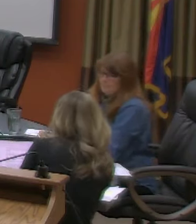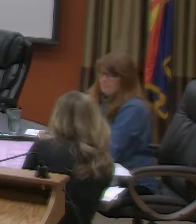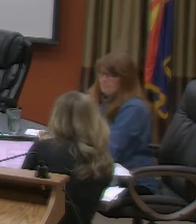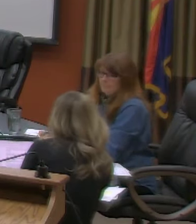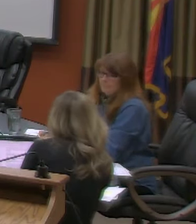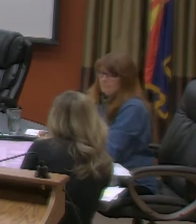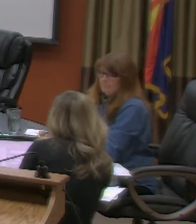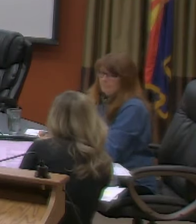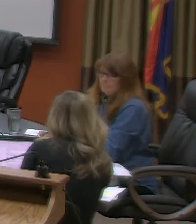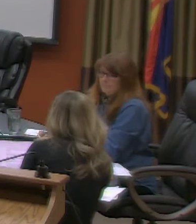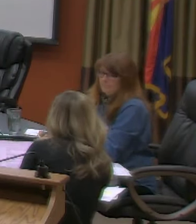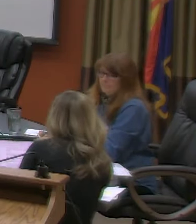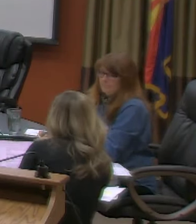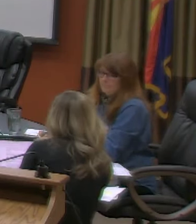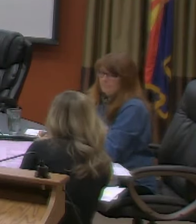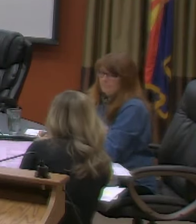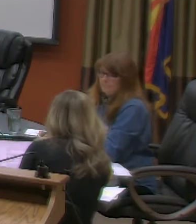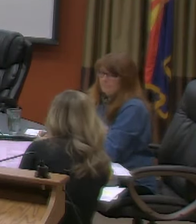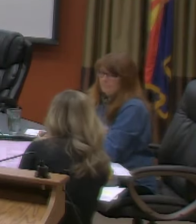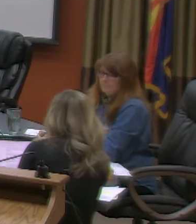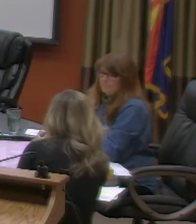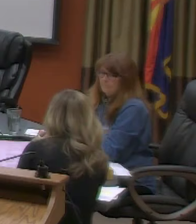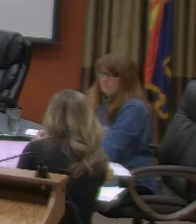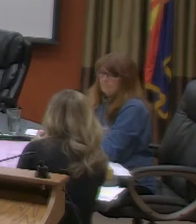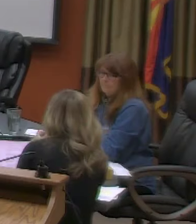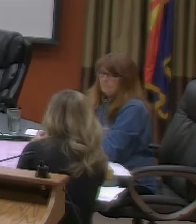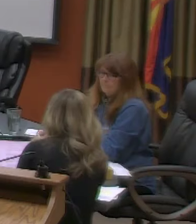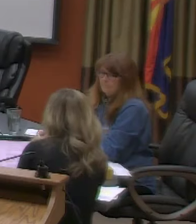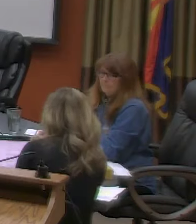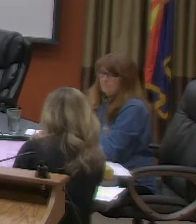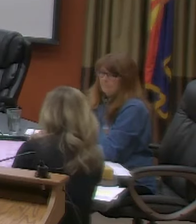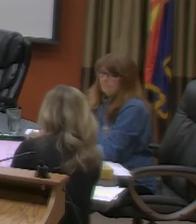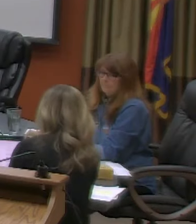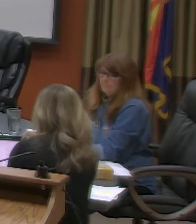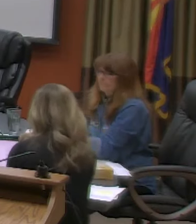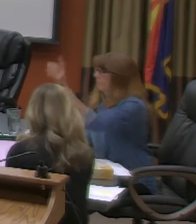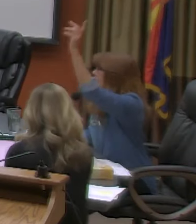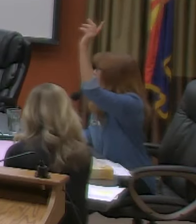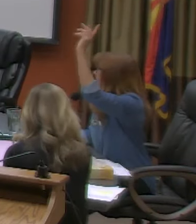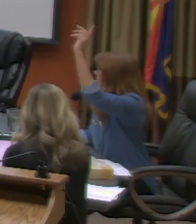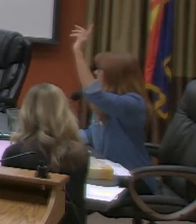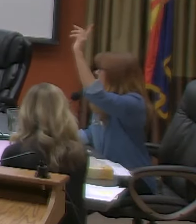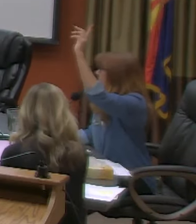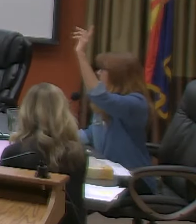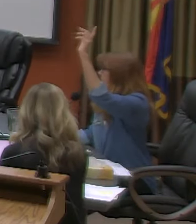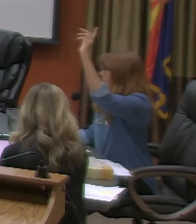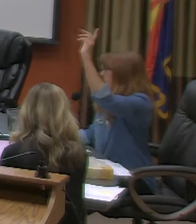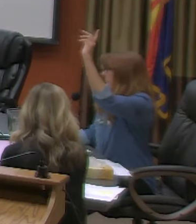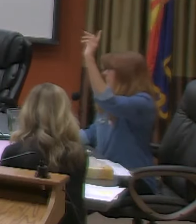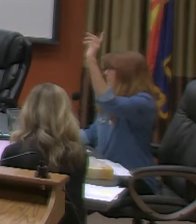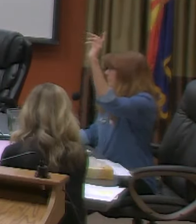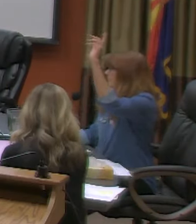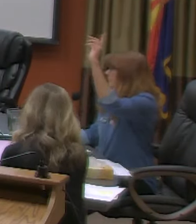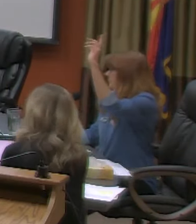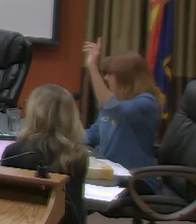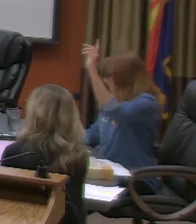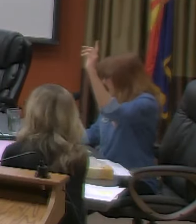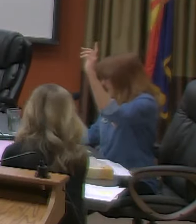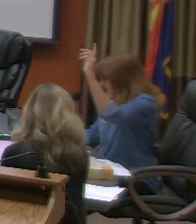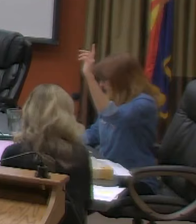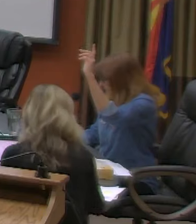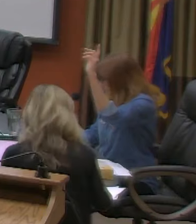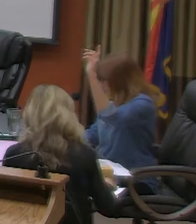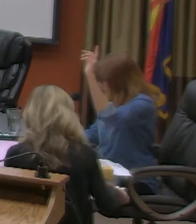I can certainly read the public comments that we've received on this item if you'd like. We will get to that. Anything else, Mayor Pro Tem? No, that's it. I just